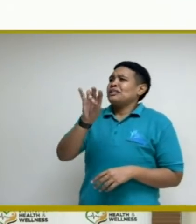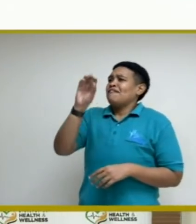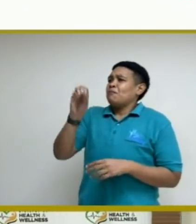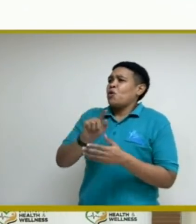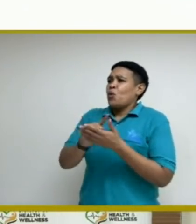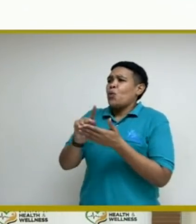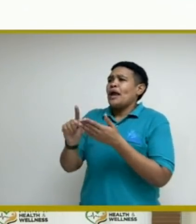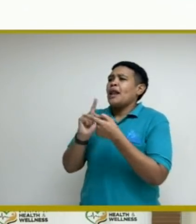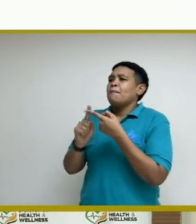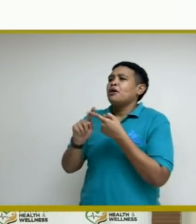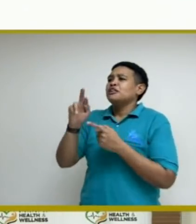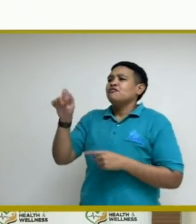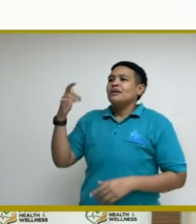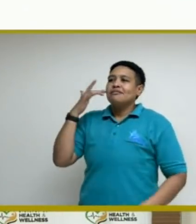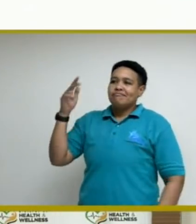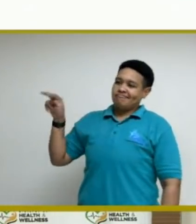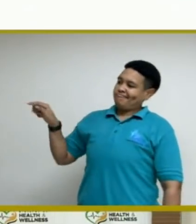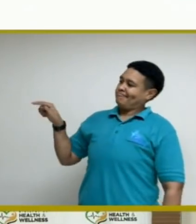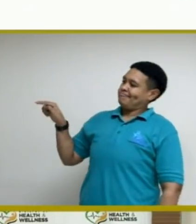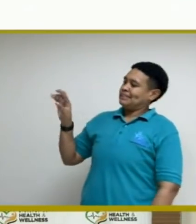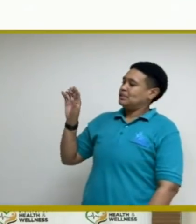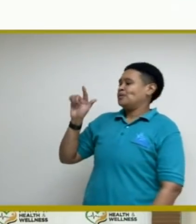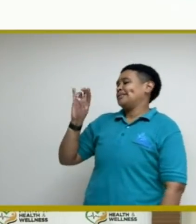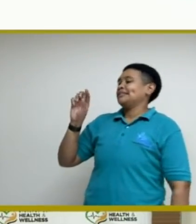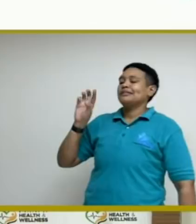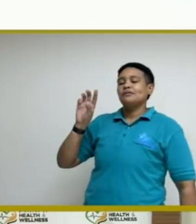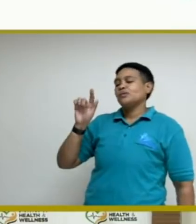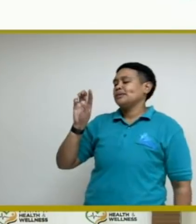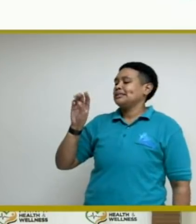positivity rate being at 26.7%.